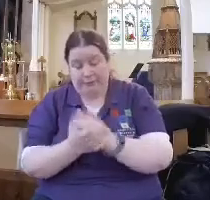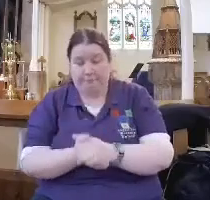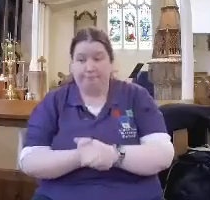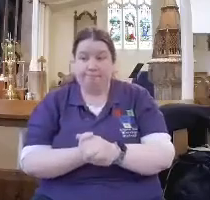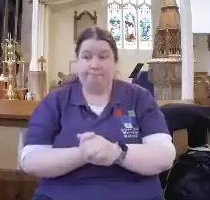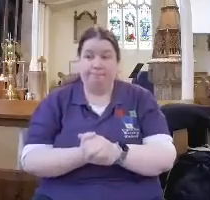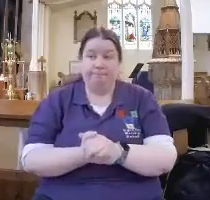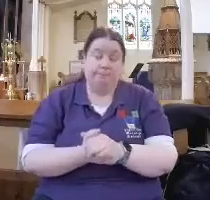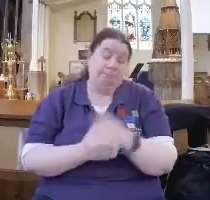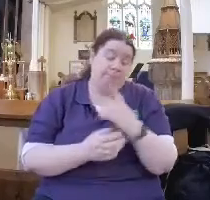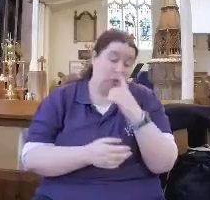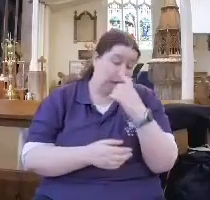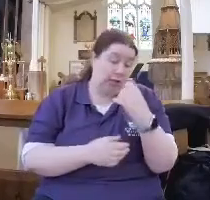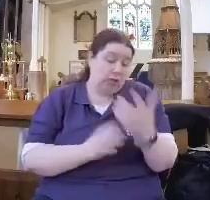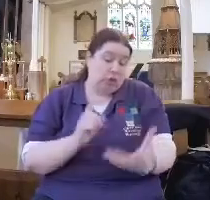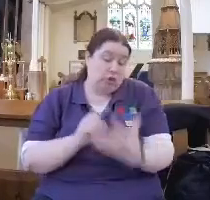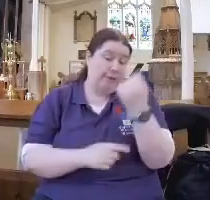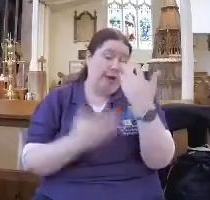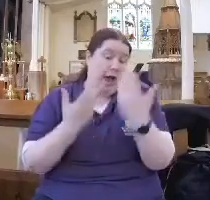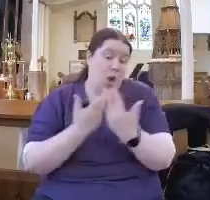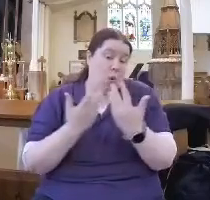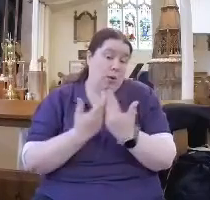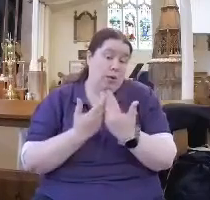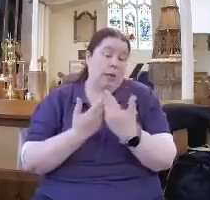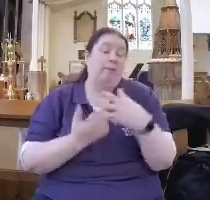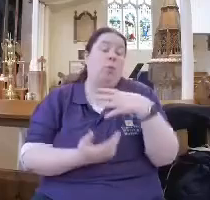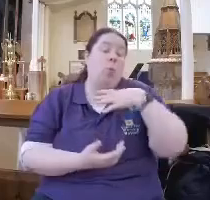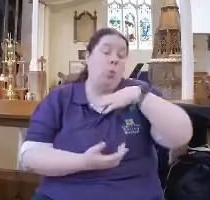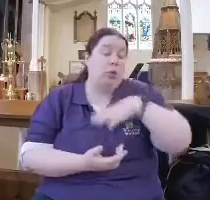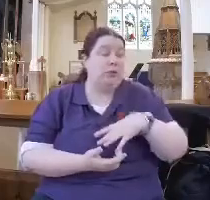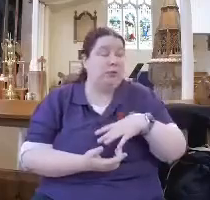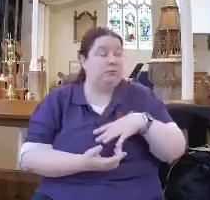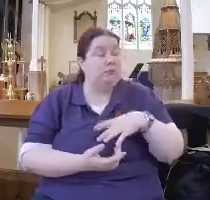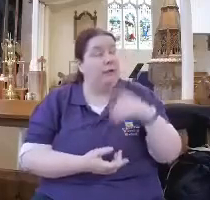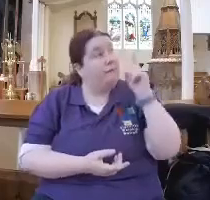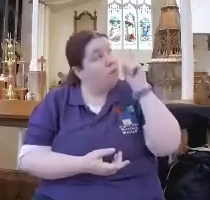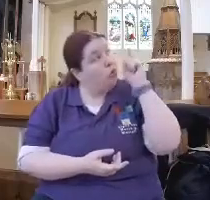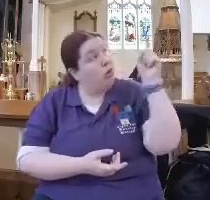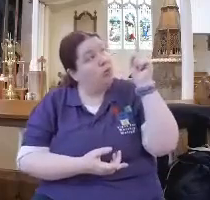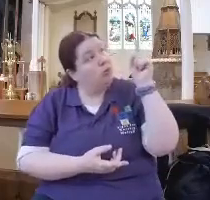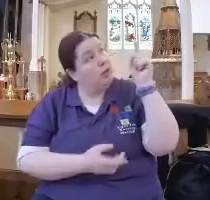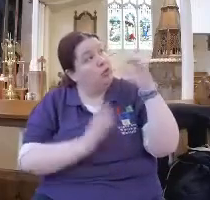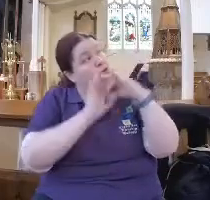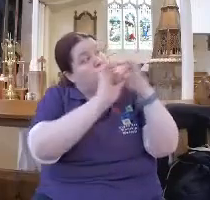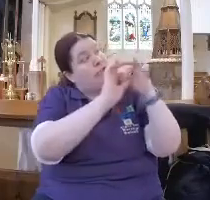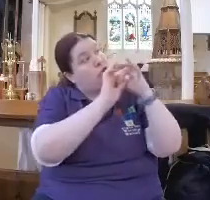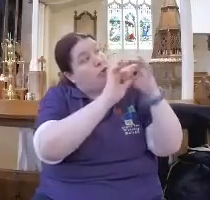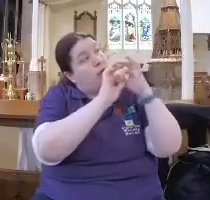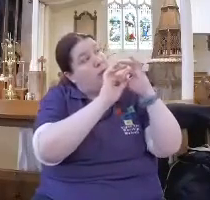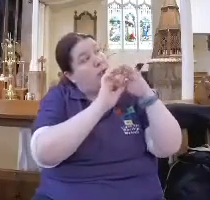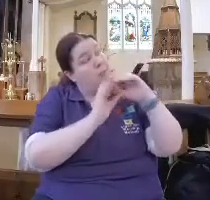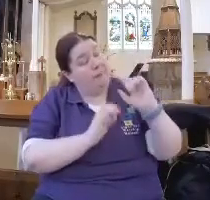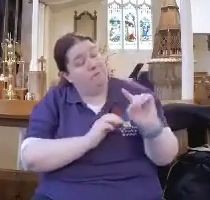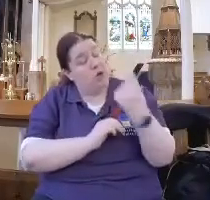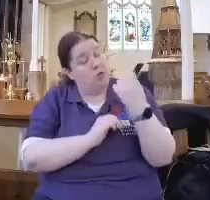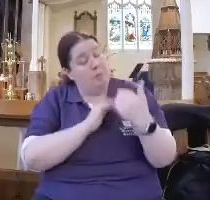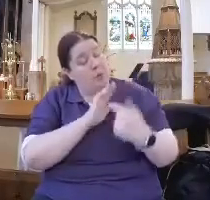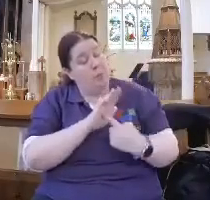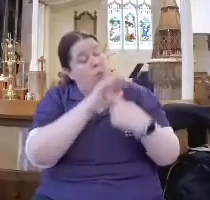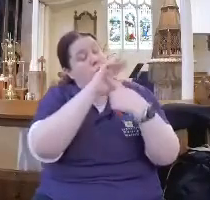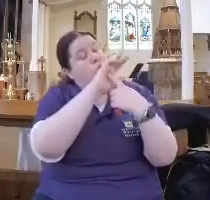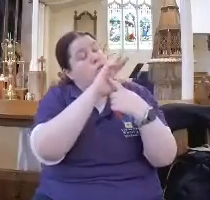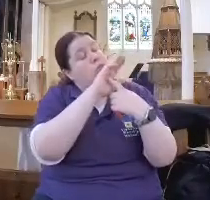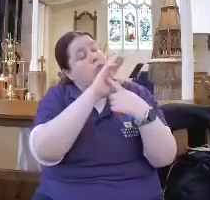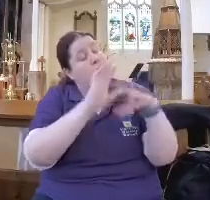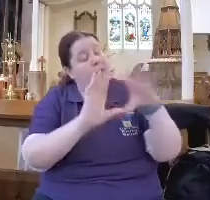to say you can achieve it by having a desire to put God and your relationship with him at the front and center